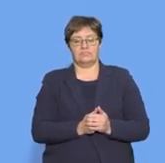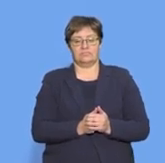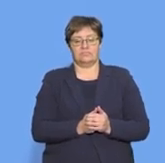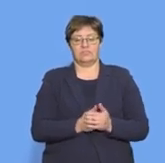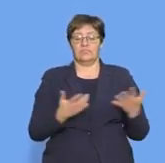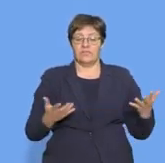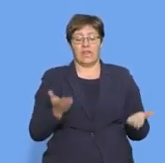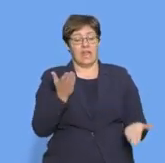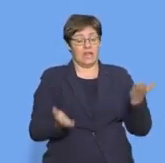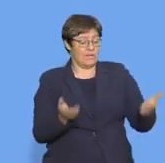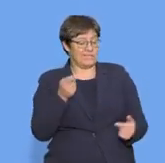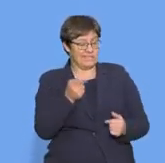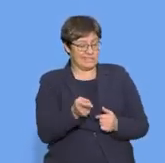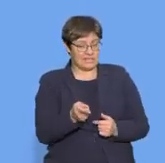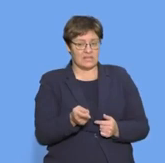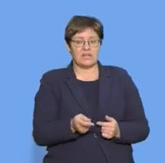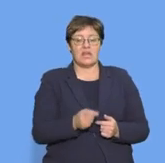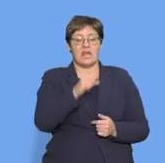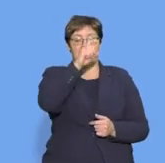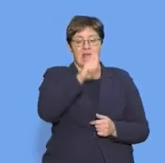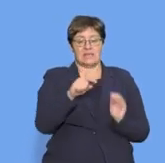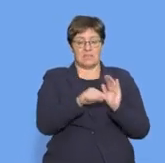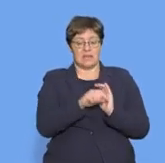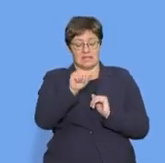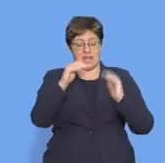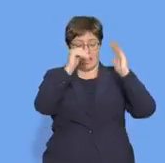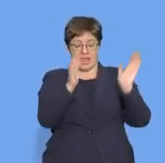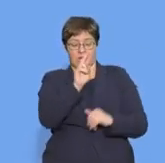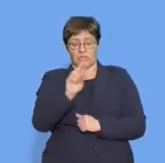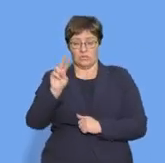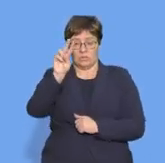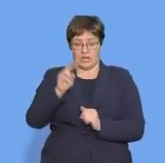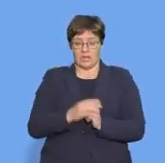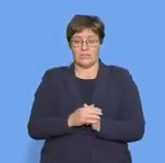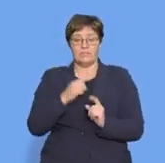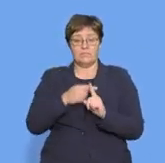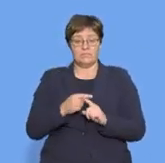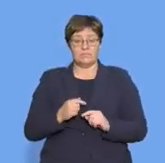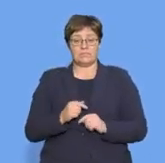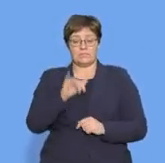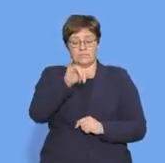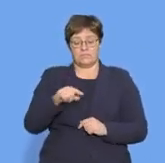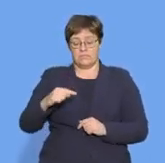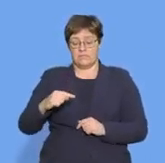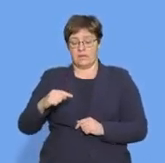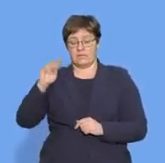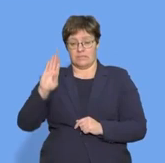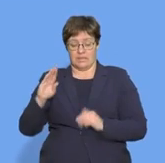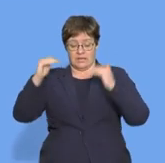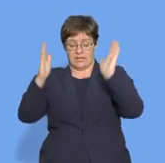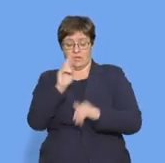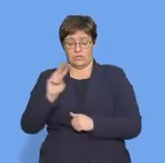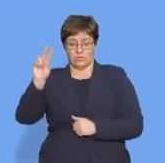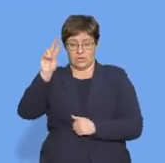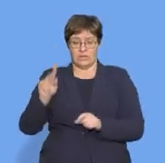And then the equation is normally given by x minus a all squared plus y minus